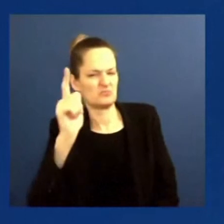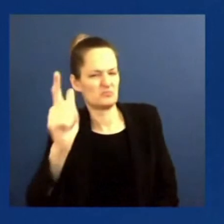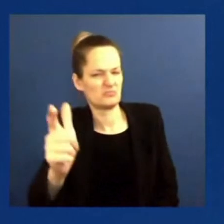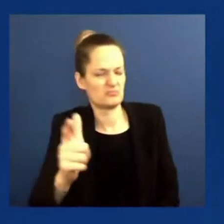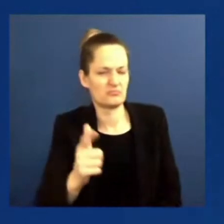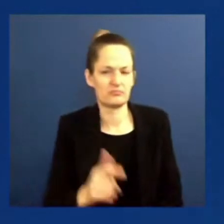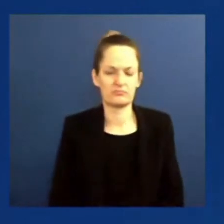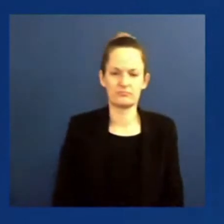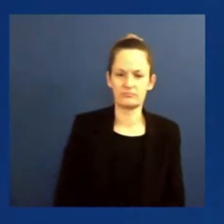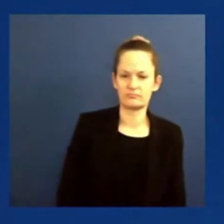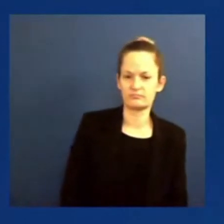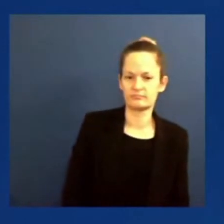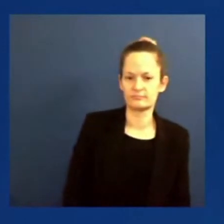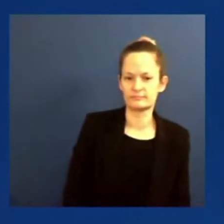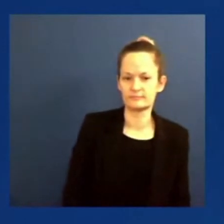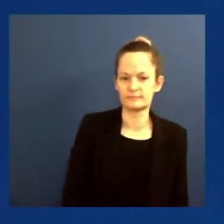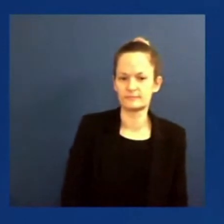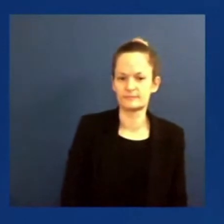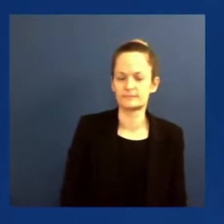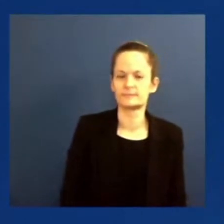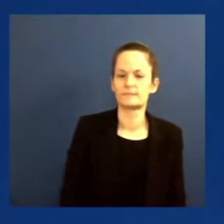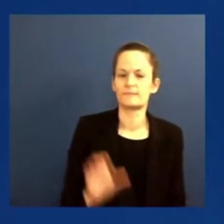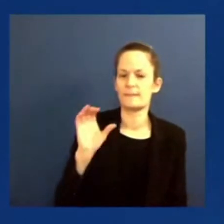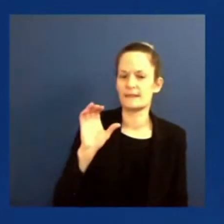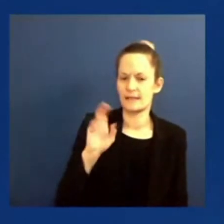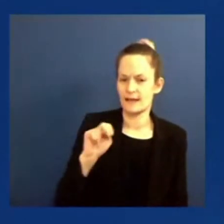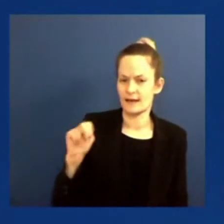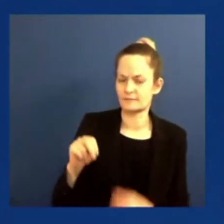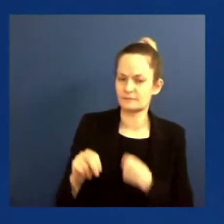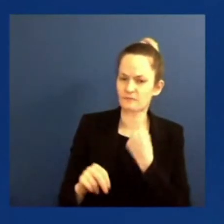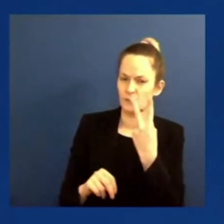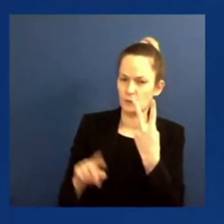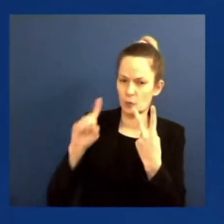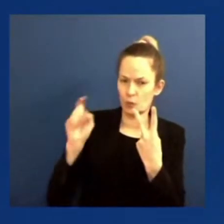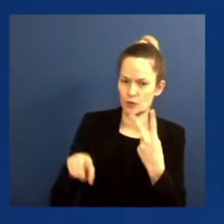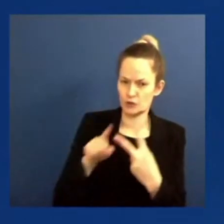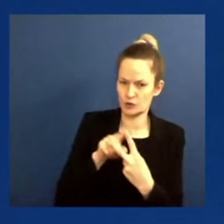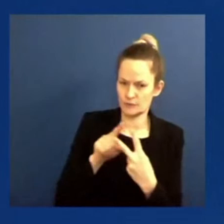Thanks so much. 2 questions. Jeff, just want to follow on Josh's question because I